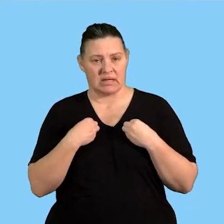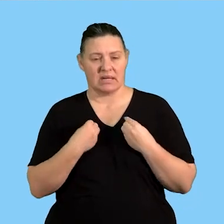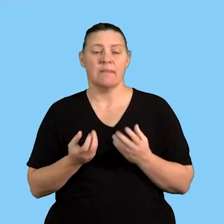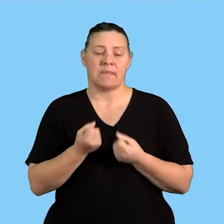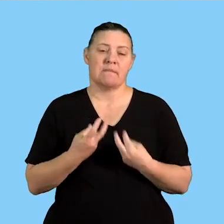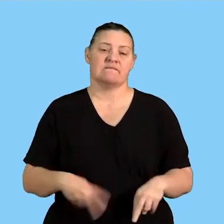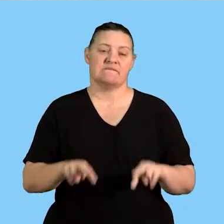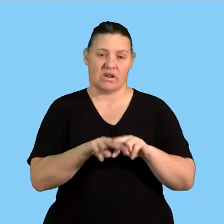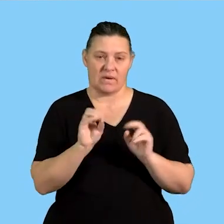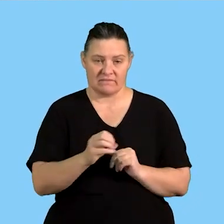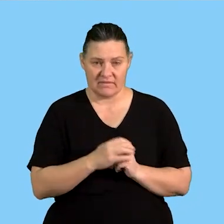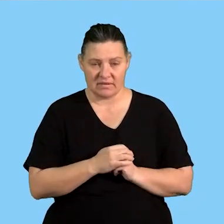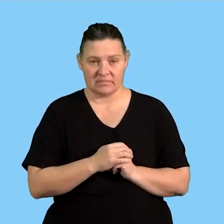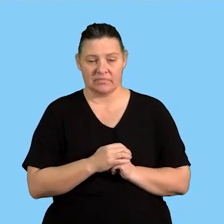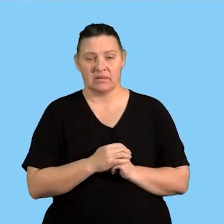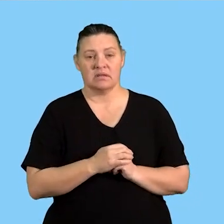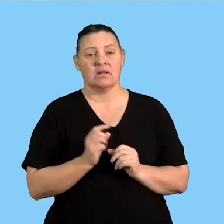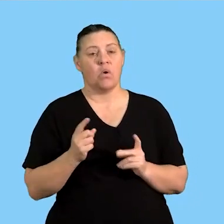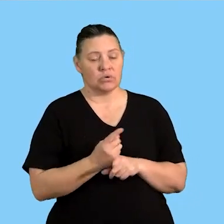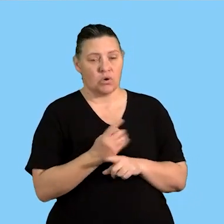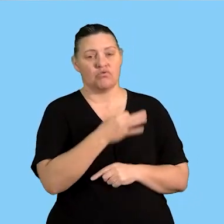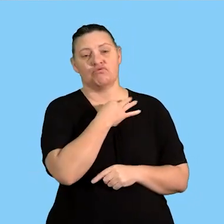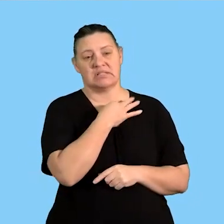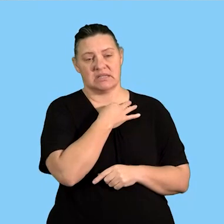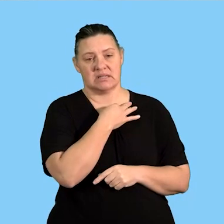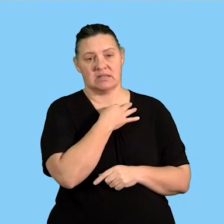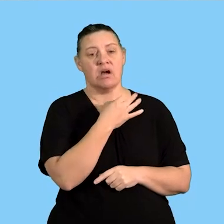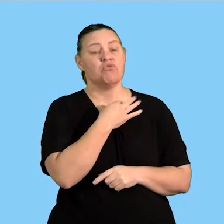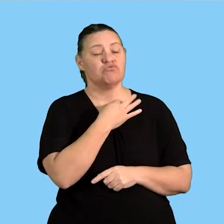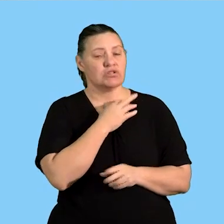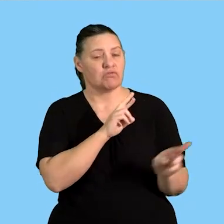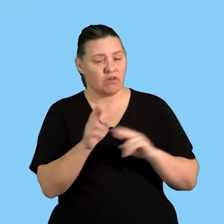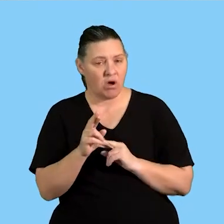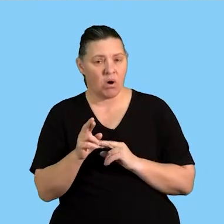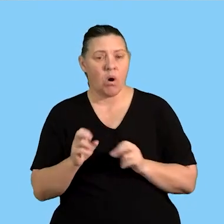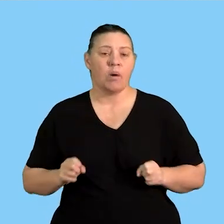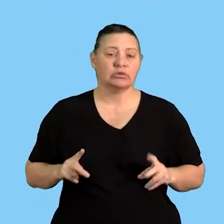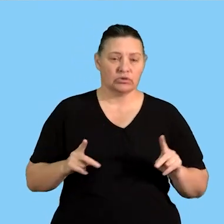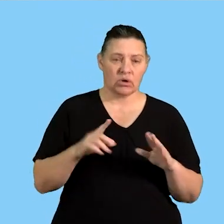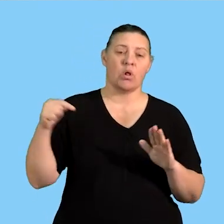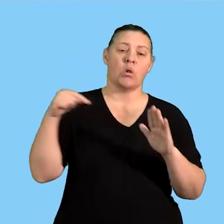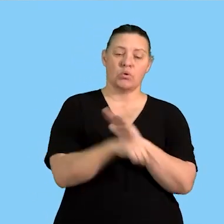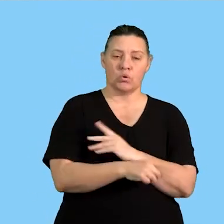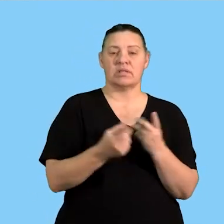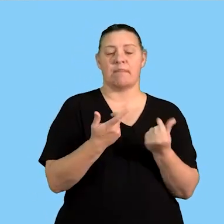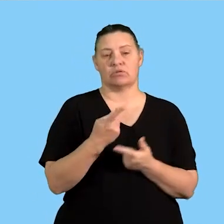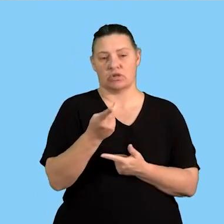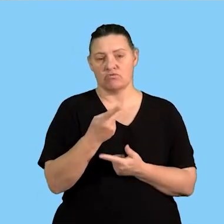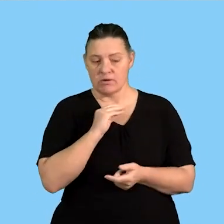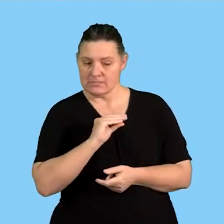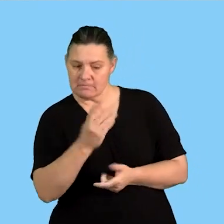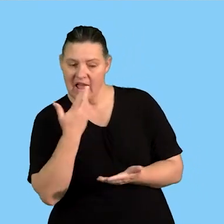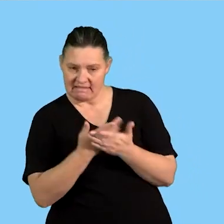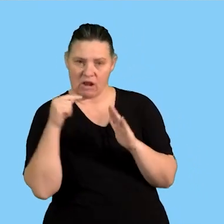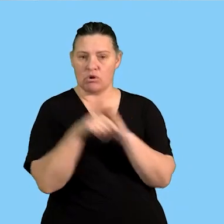value. Another aspect you should consider is risk. Risk refers to the chances of losing the amount you have invested